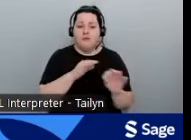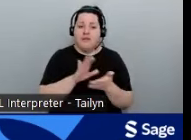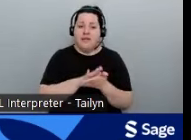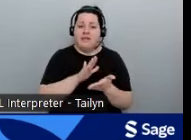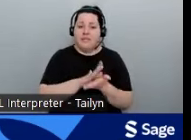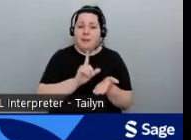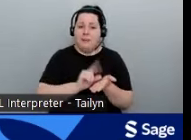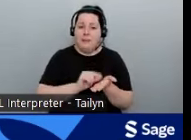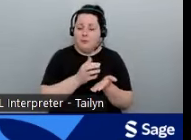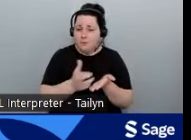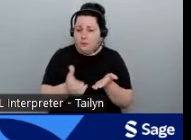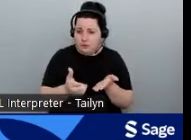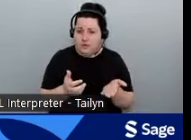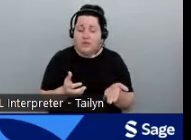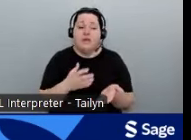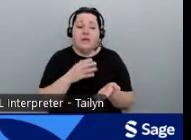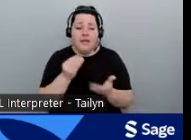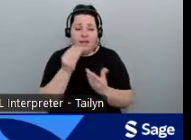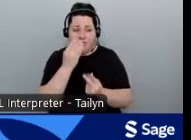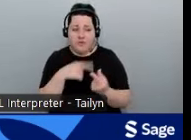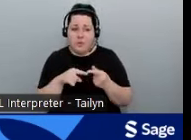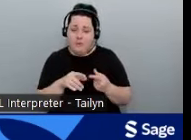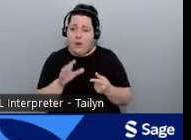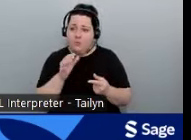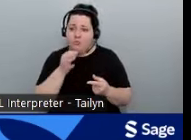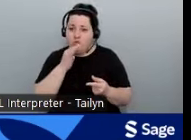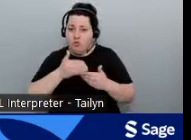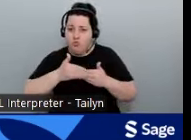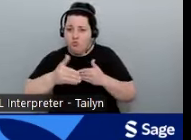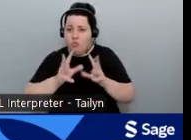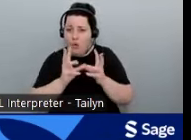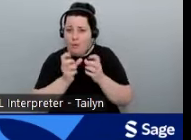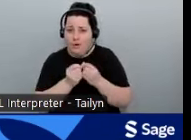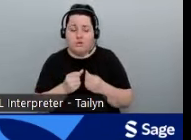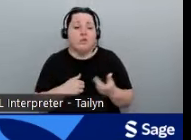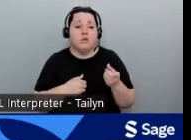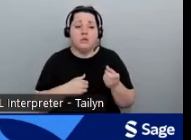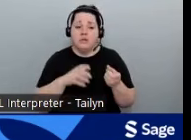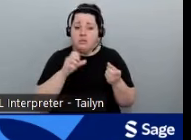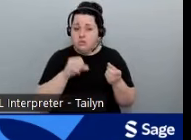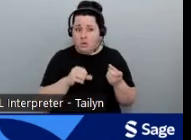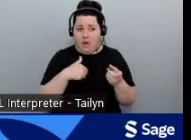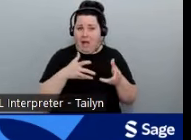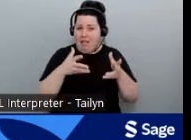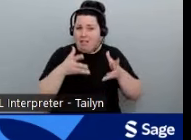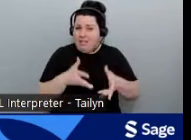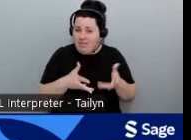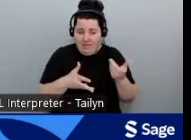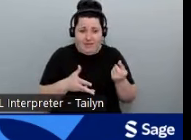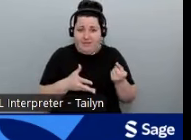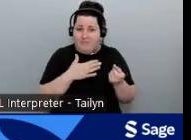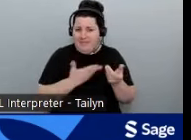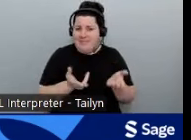resources and information about our upcoming webinars. So I'll leave this slide up for anybody who is interested. Please do sign up for it, and